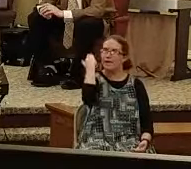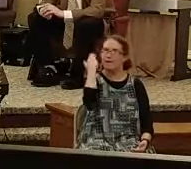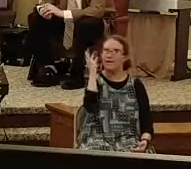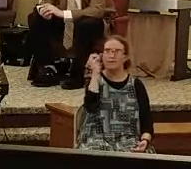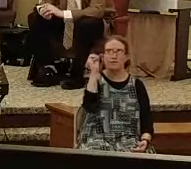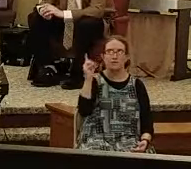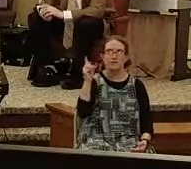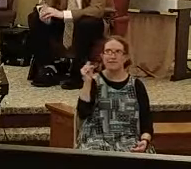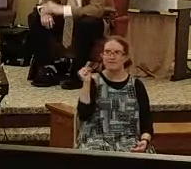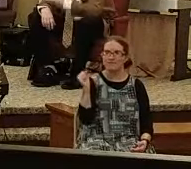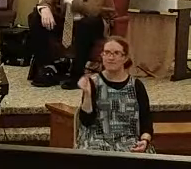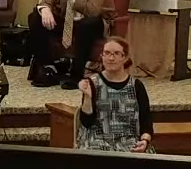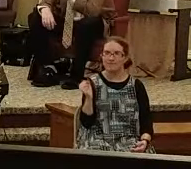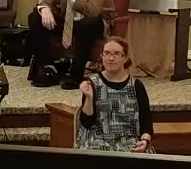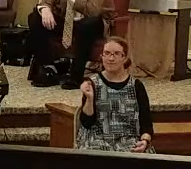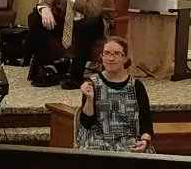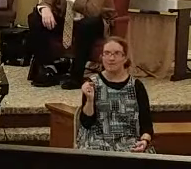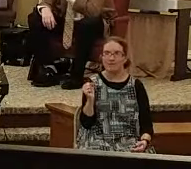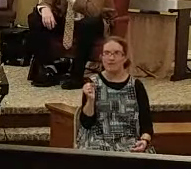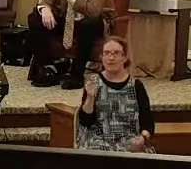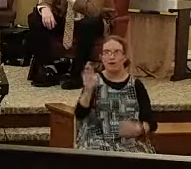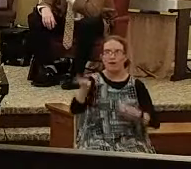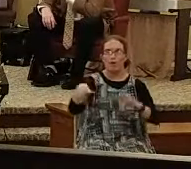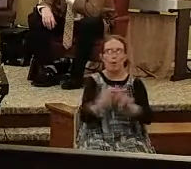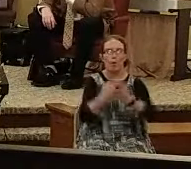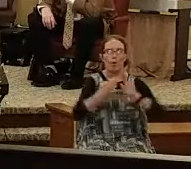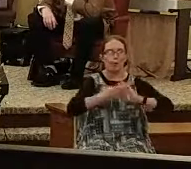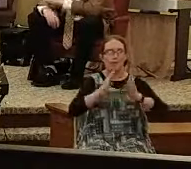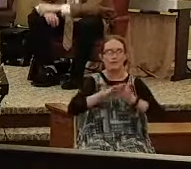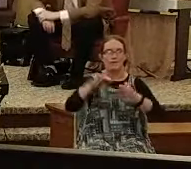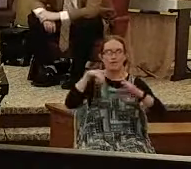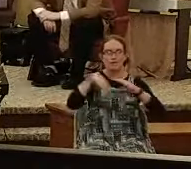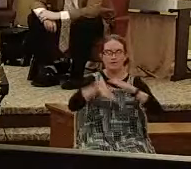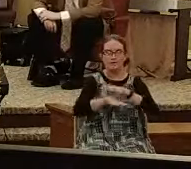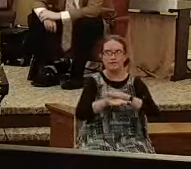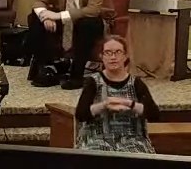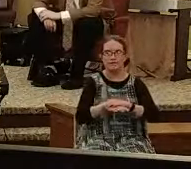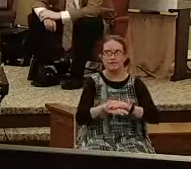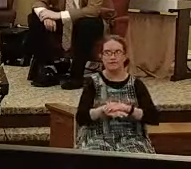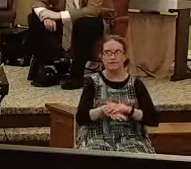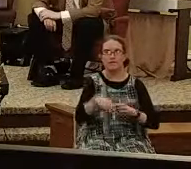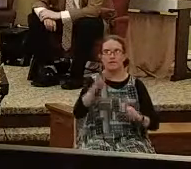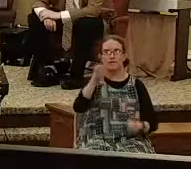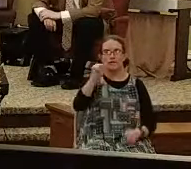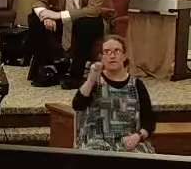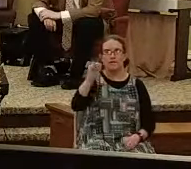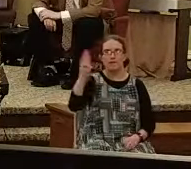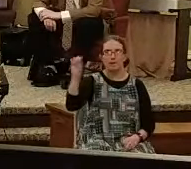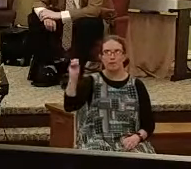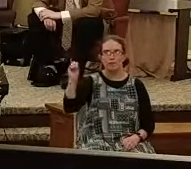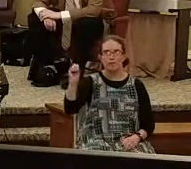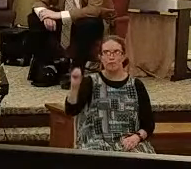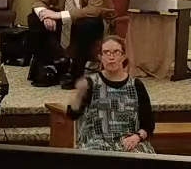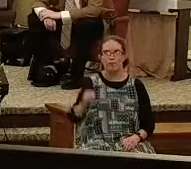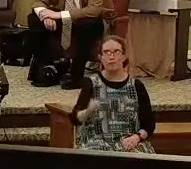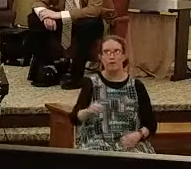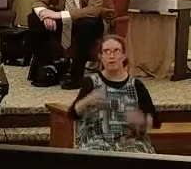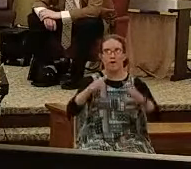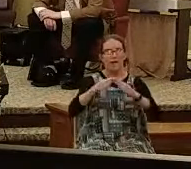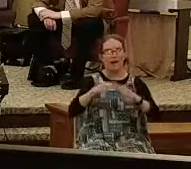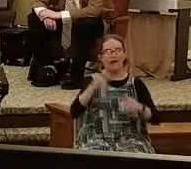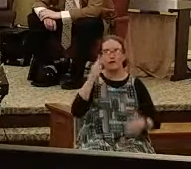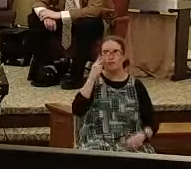woods were just, it was like a whole city back in there of these bamboo huts. And I